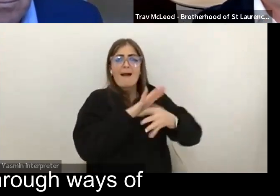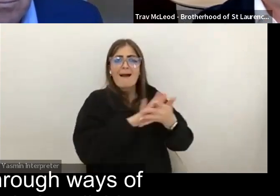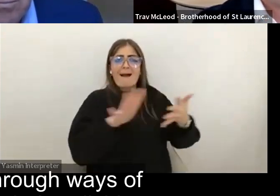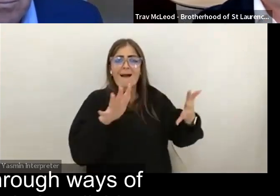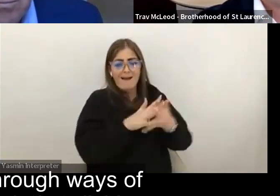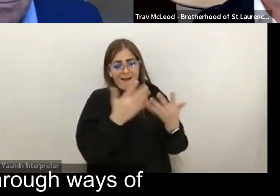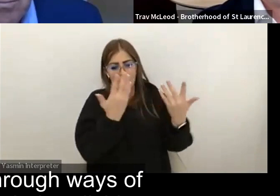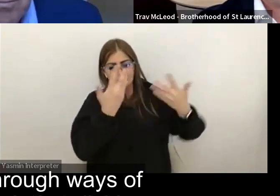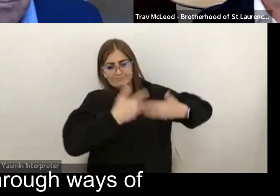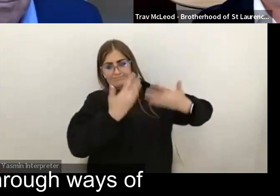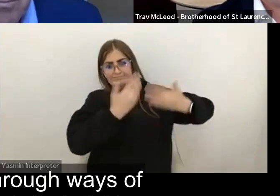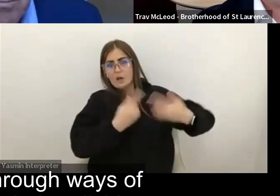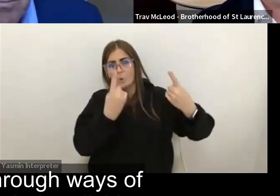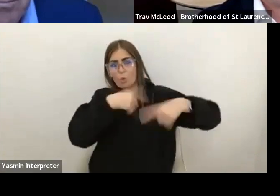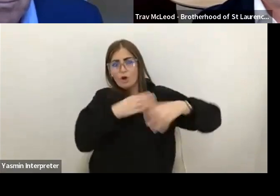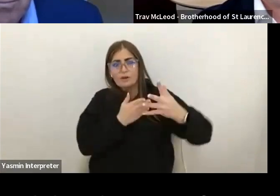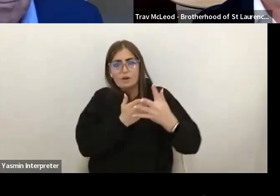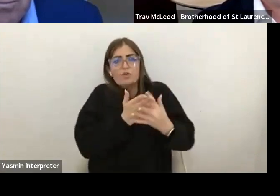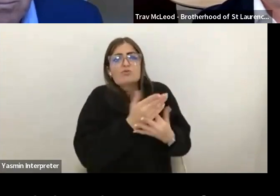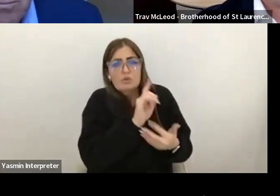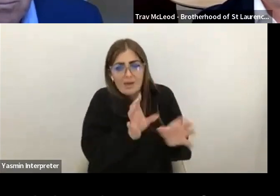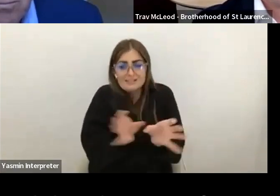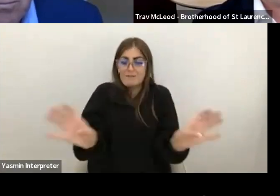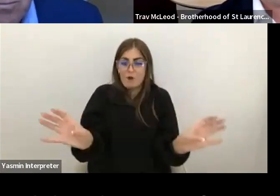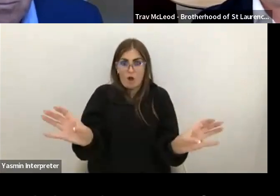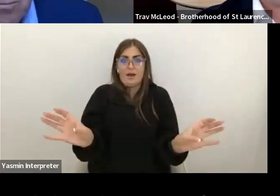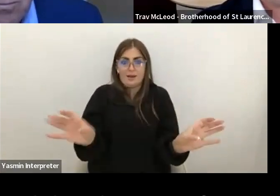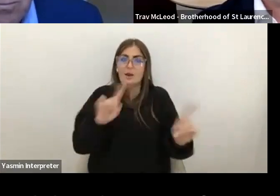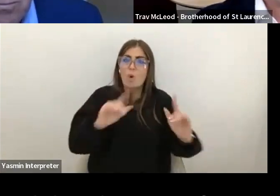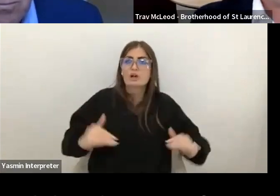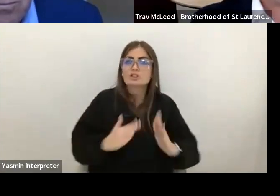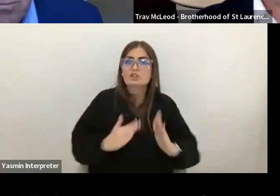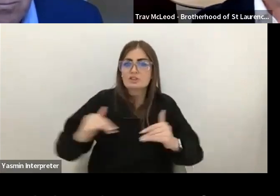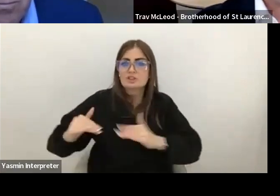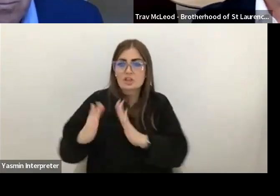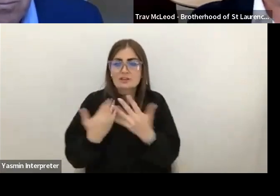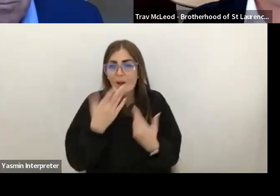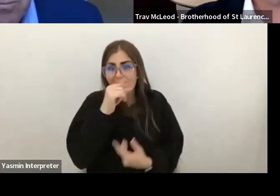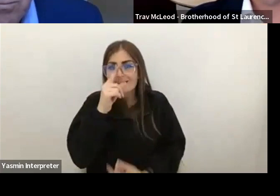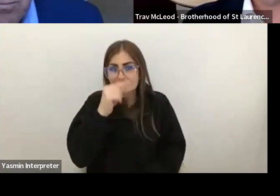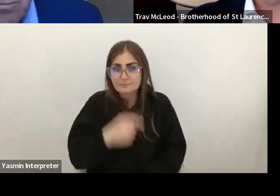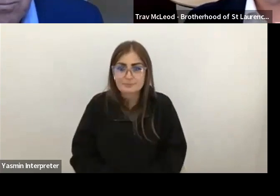of working through that divide and the challenges that brings in terms of